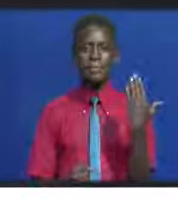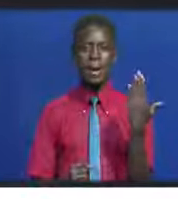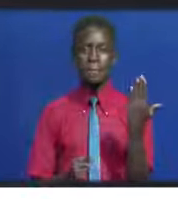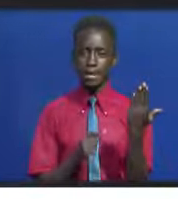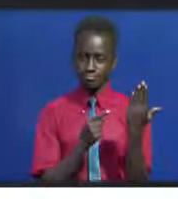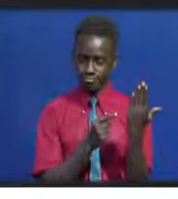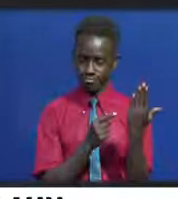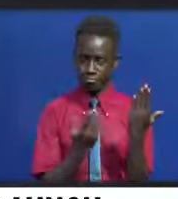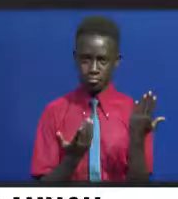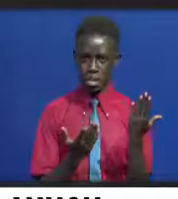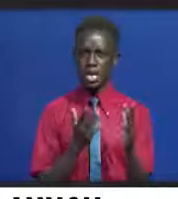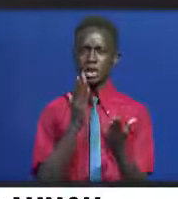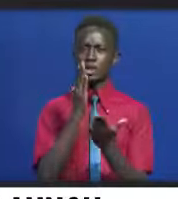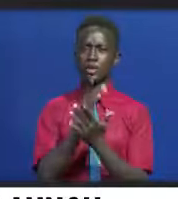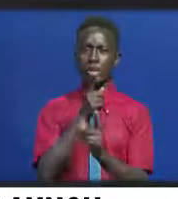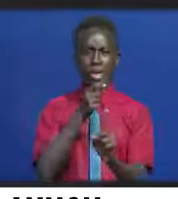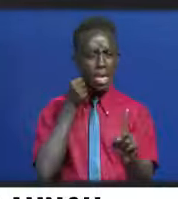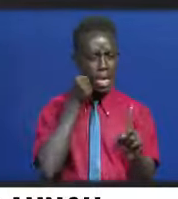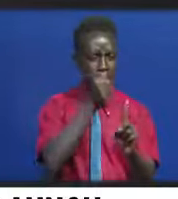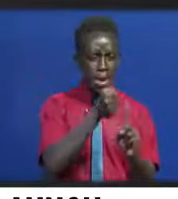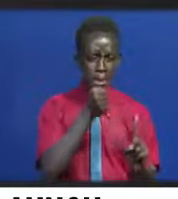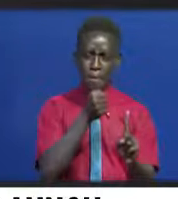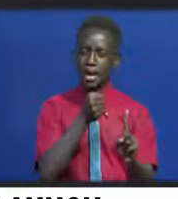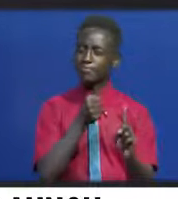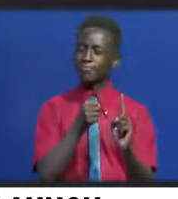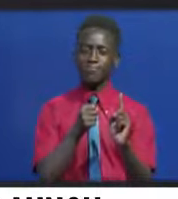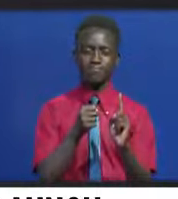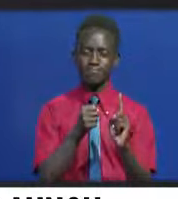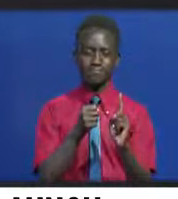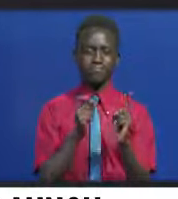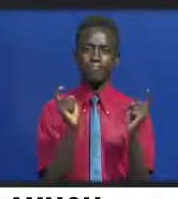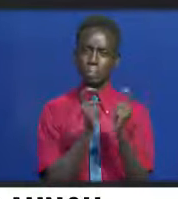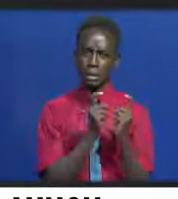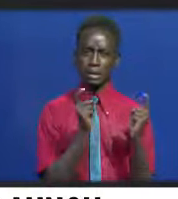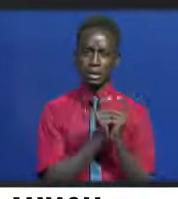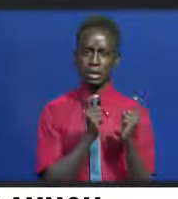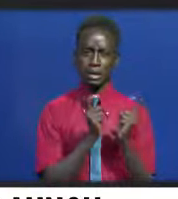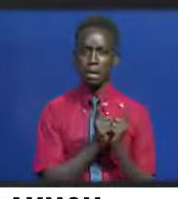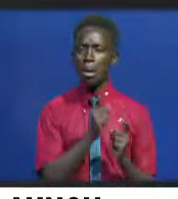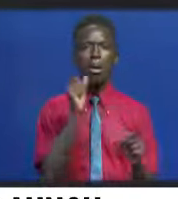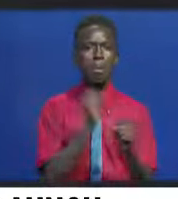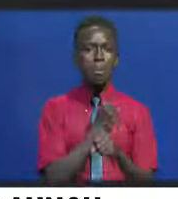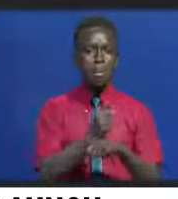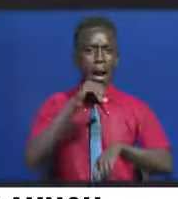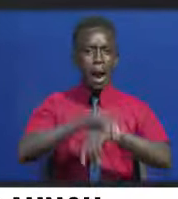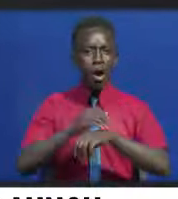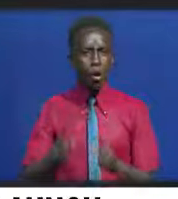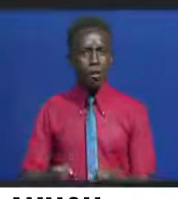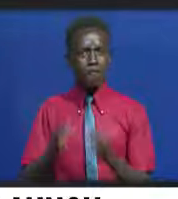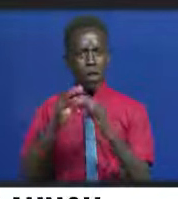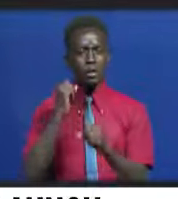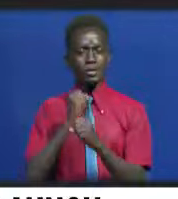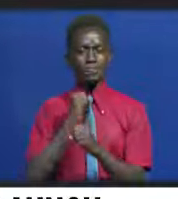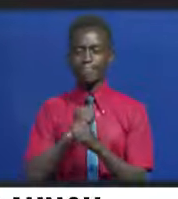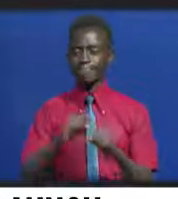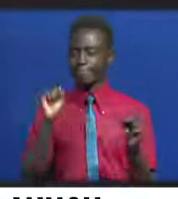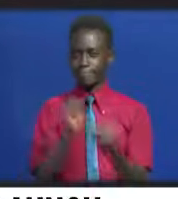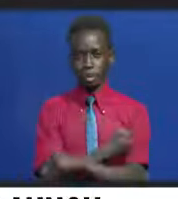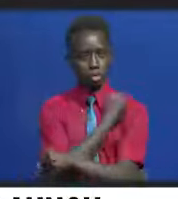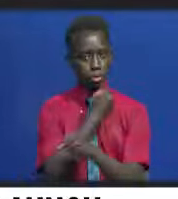has been very severe. They cannot secure formal jobs, and if they do, they have limited